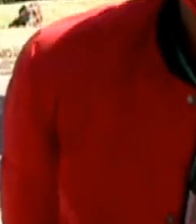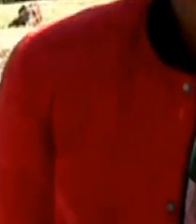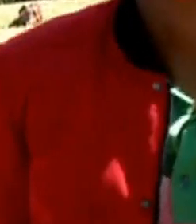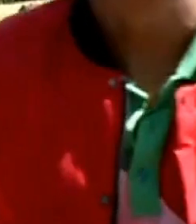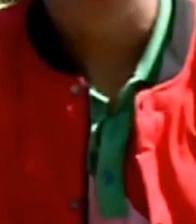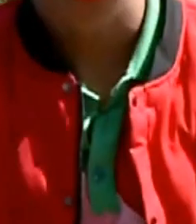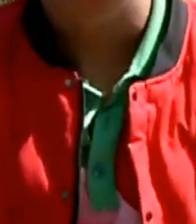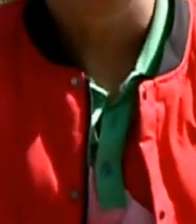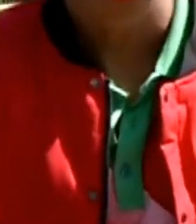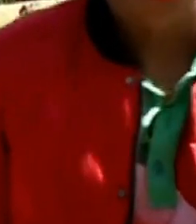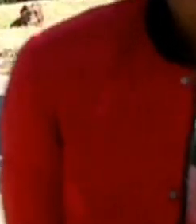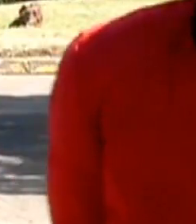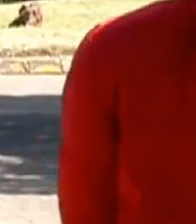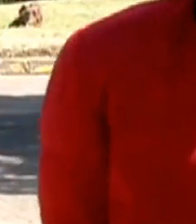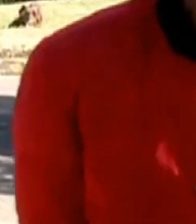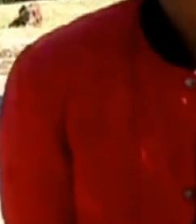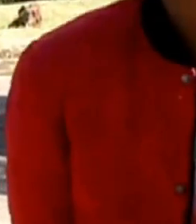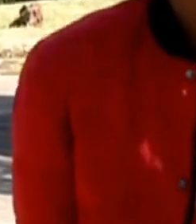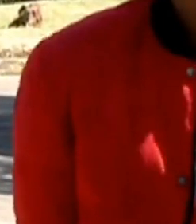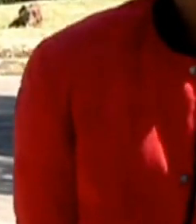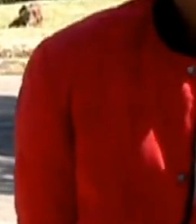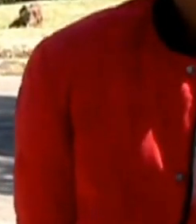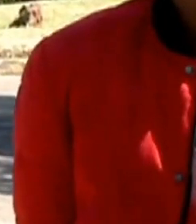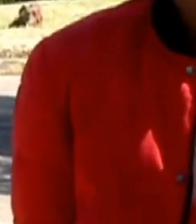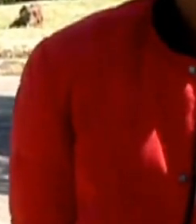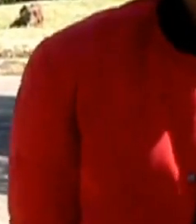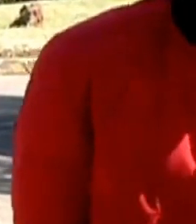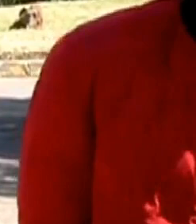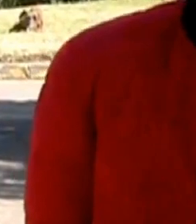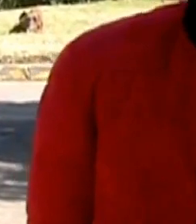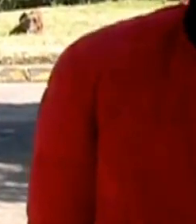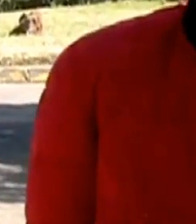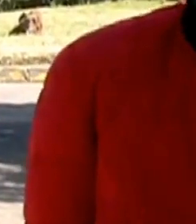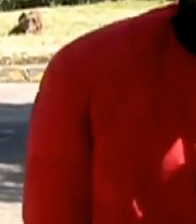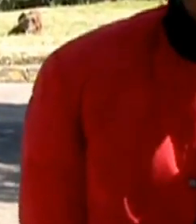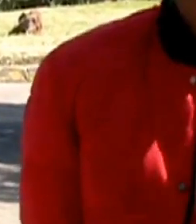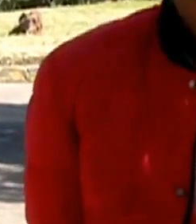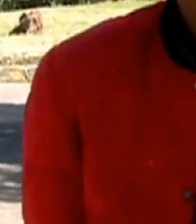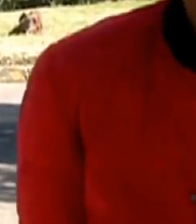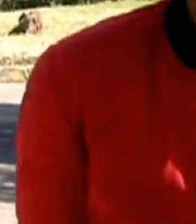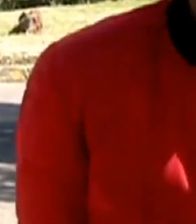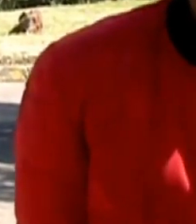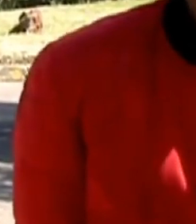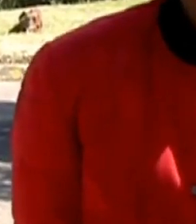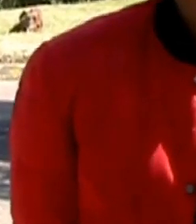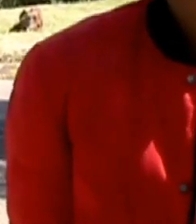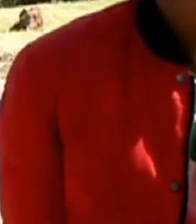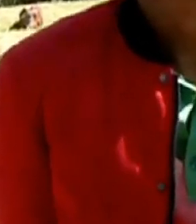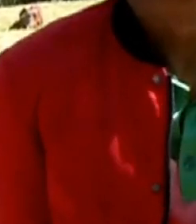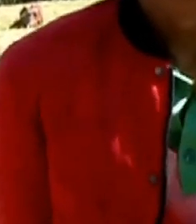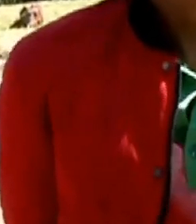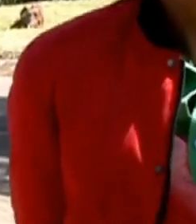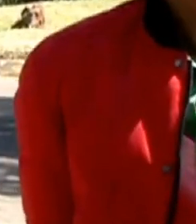that was set aside, the 220 million rand, it came out, but still